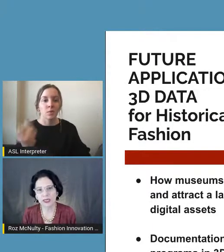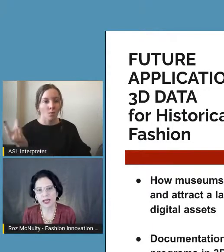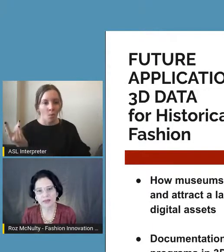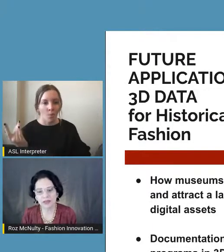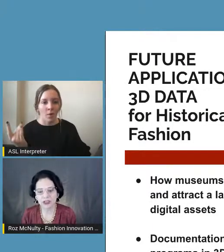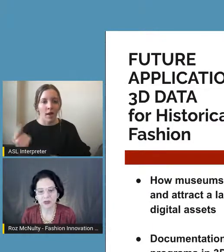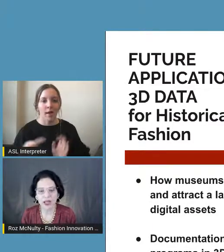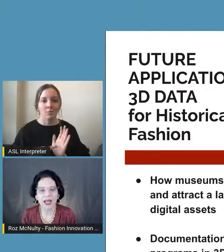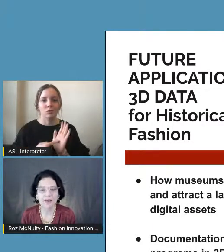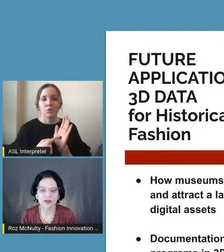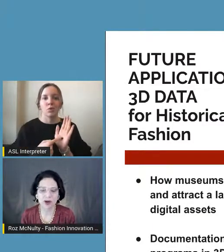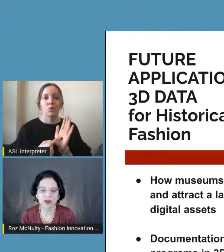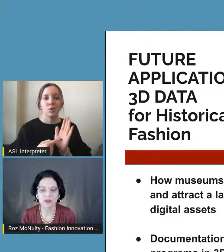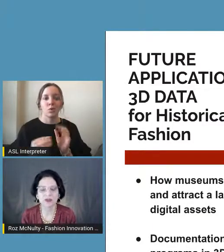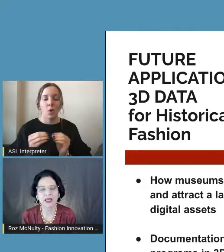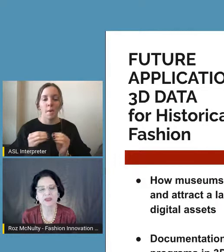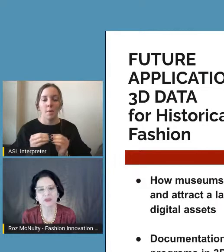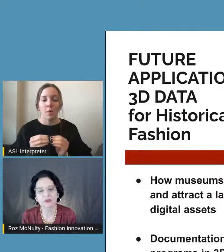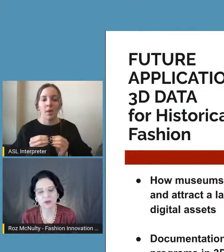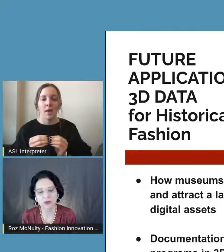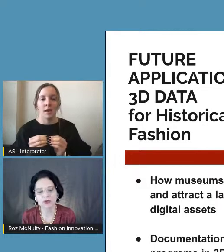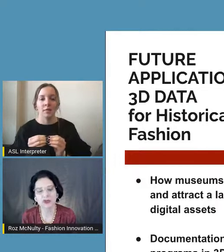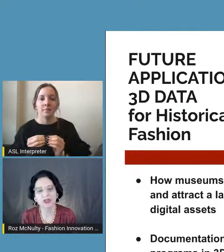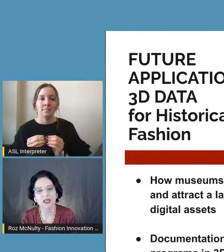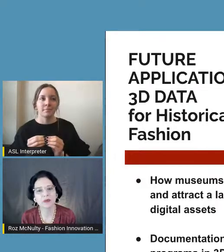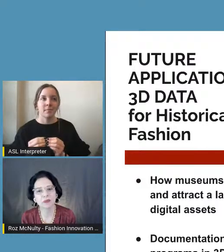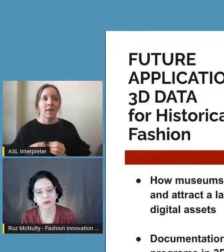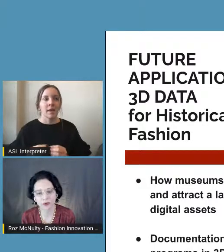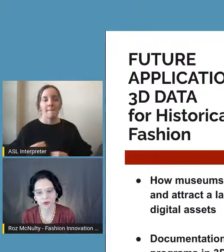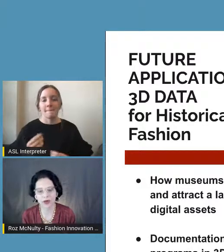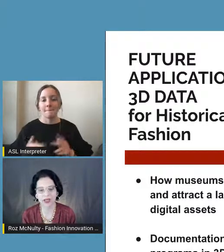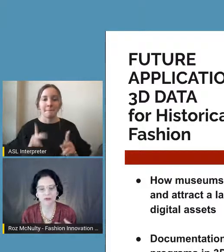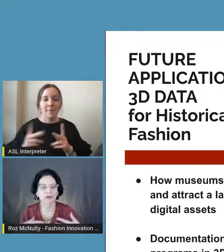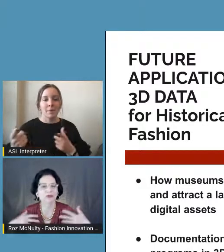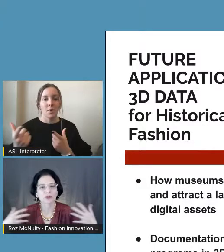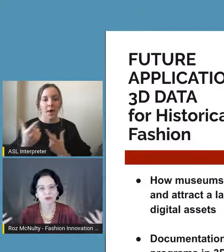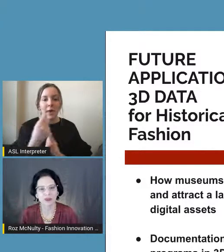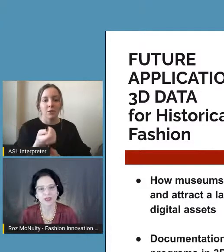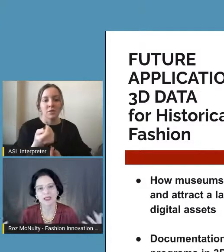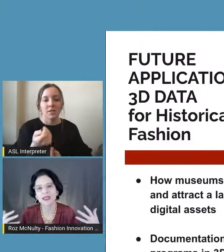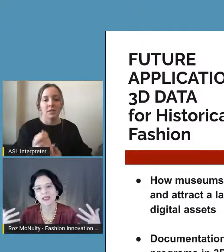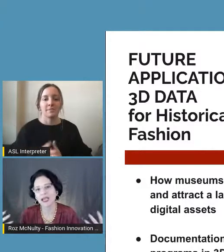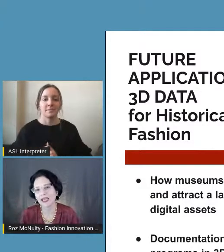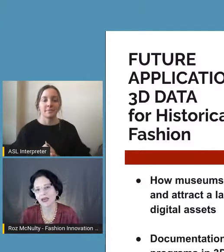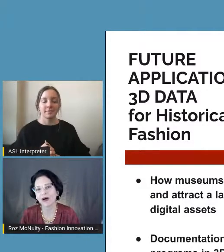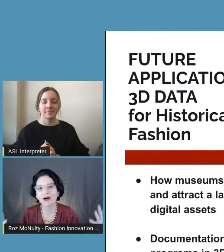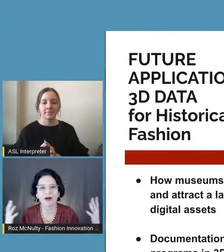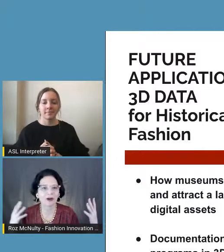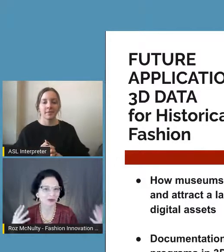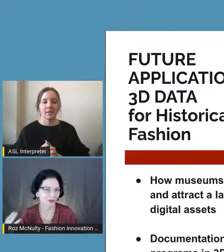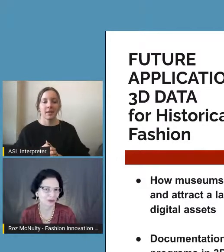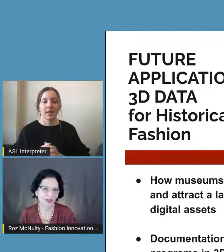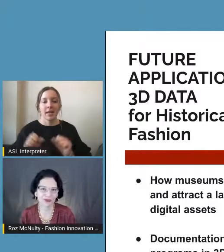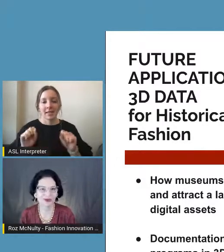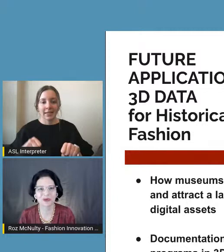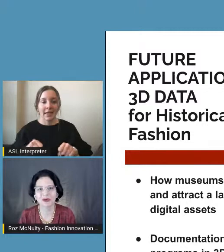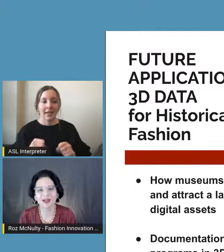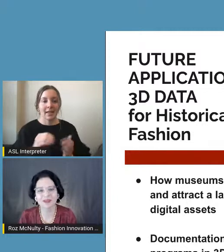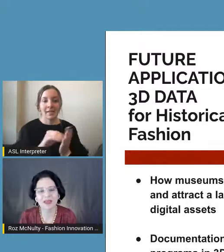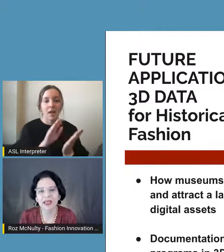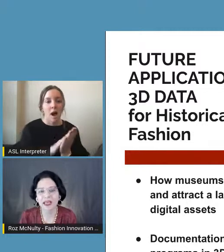have a 3D asset, you have the documentation, promotion, and programs for 3D, AR,